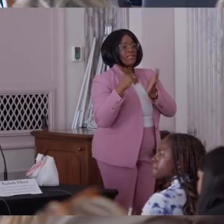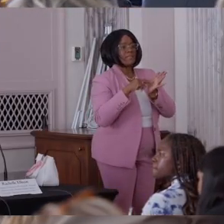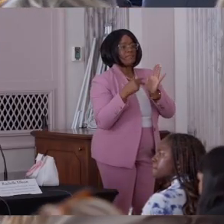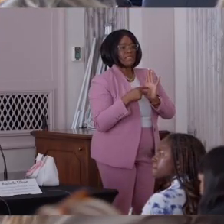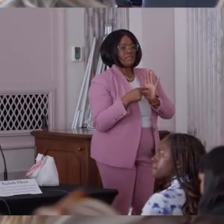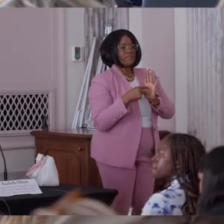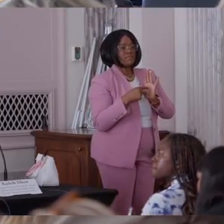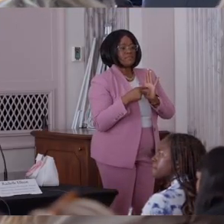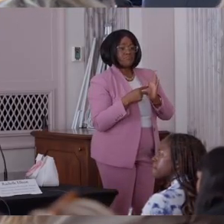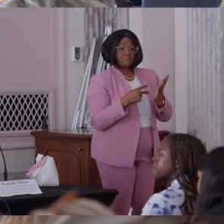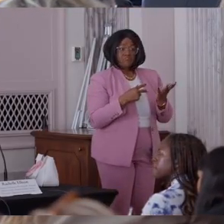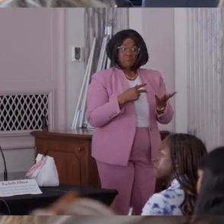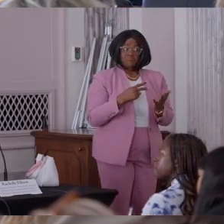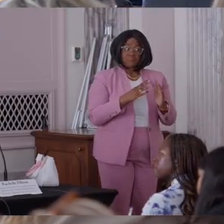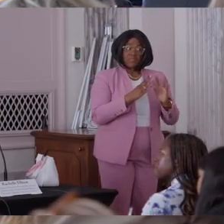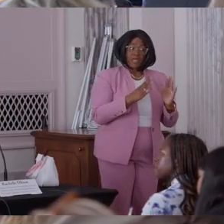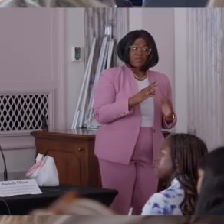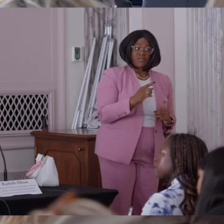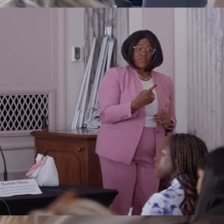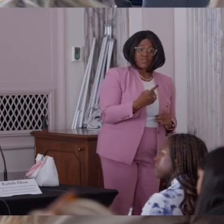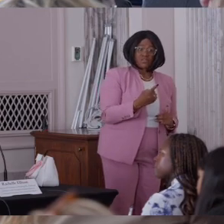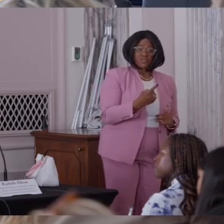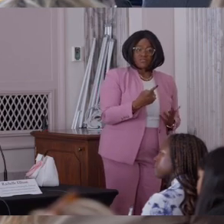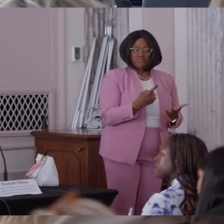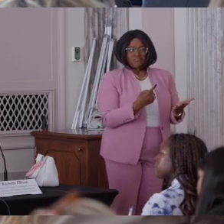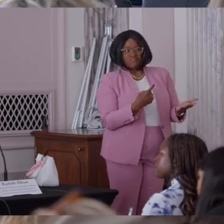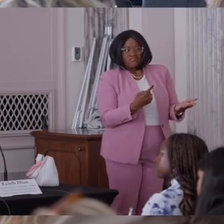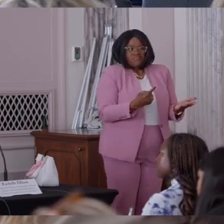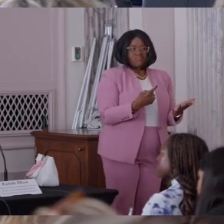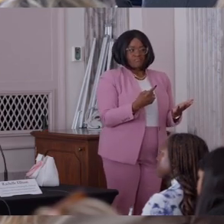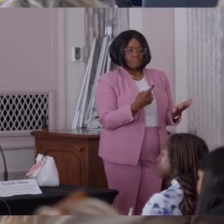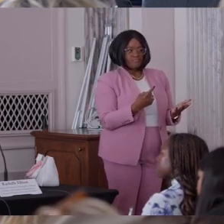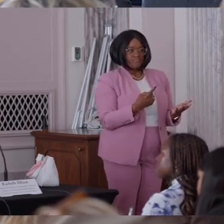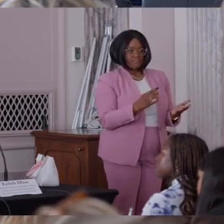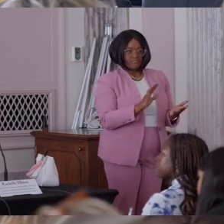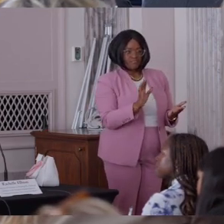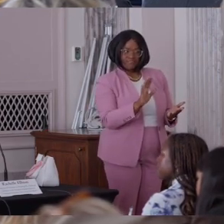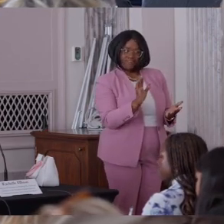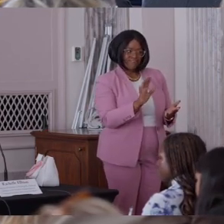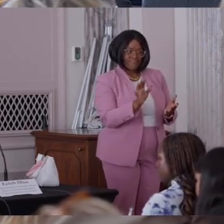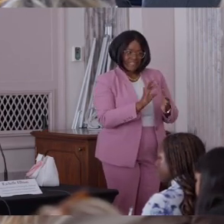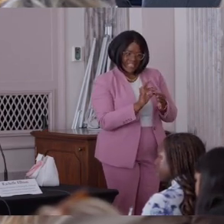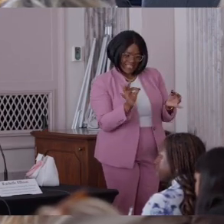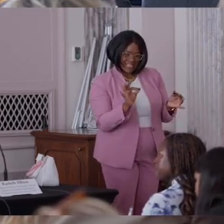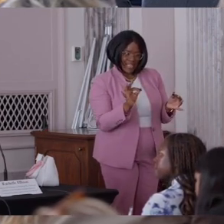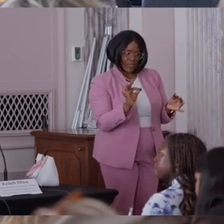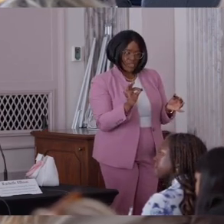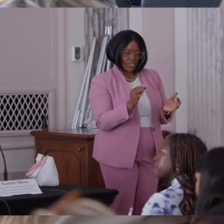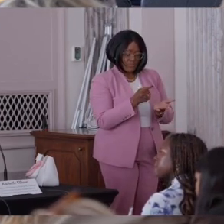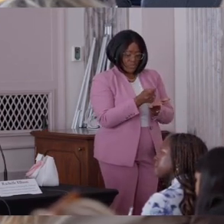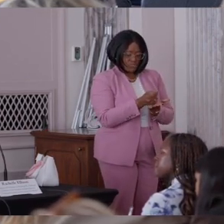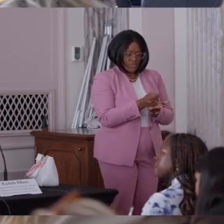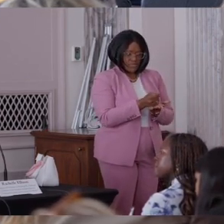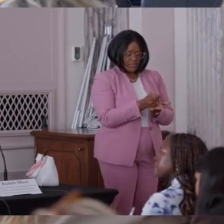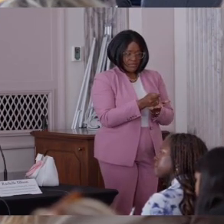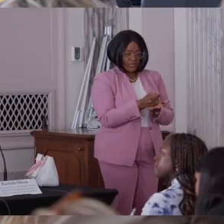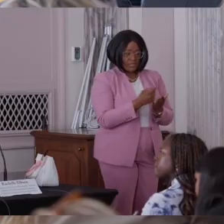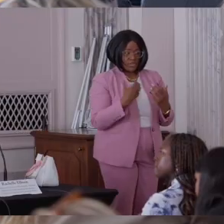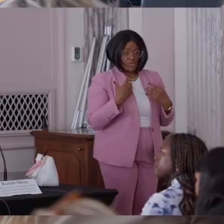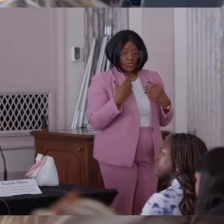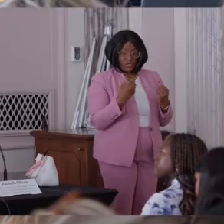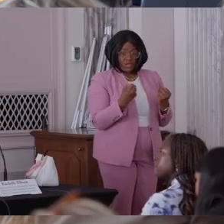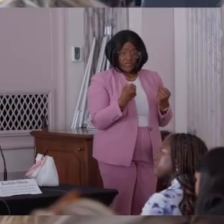sort of implies that housing first is not accountable. So here's the language: treatment,